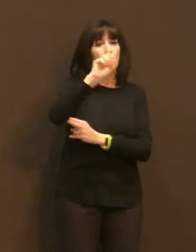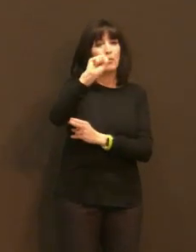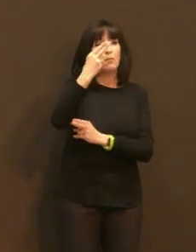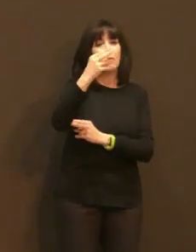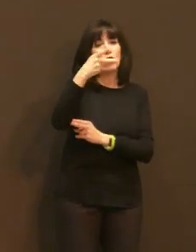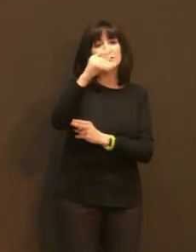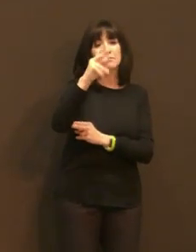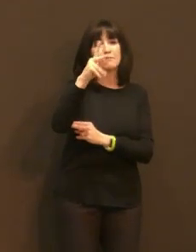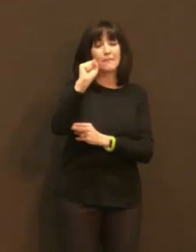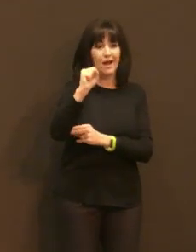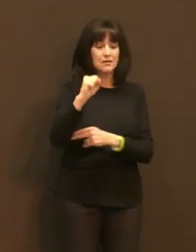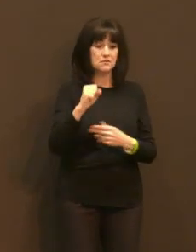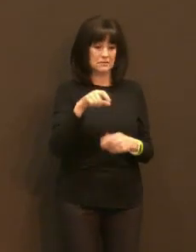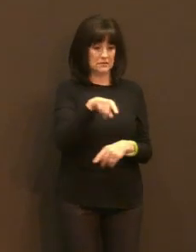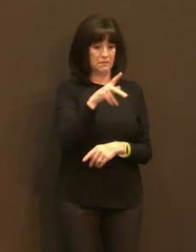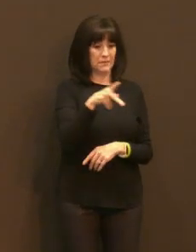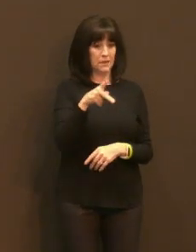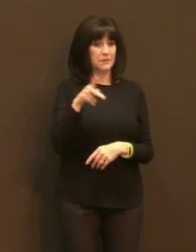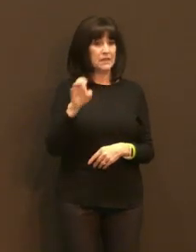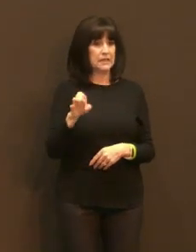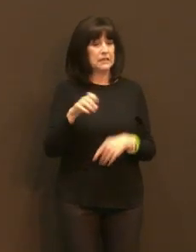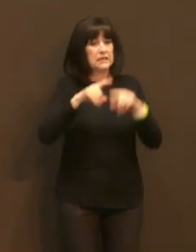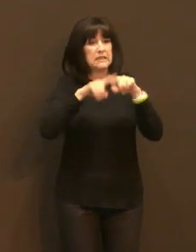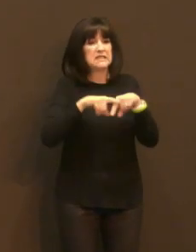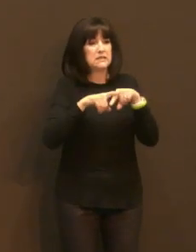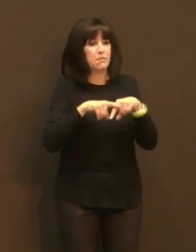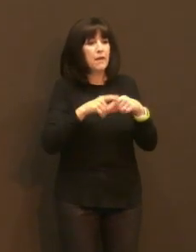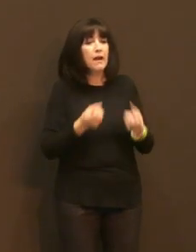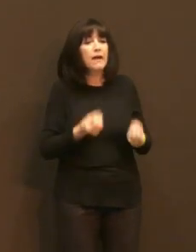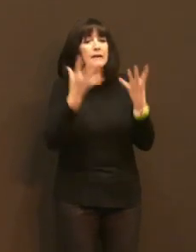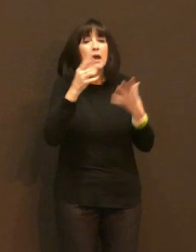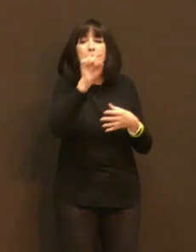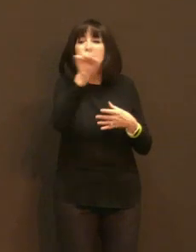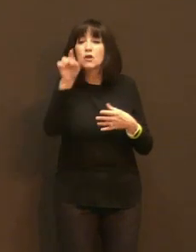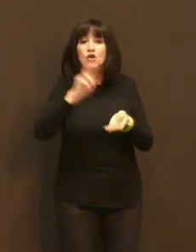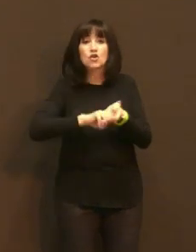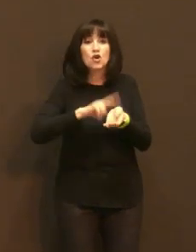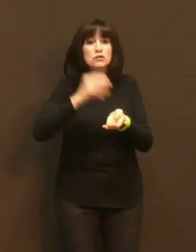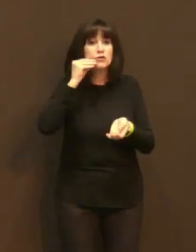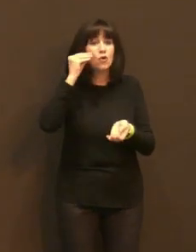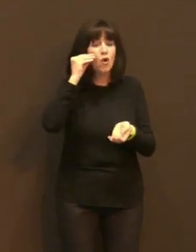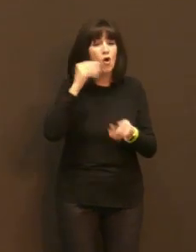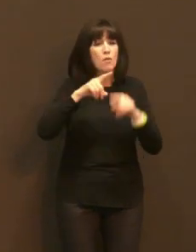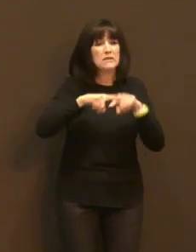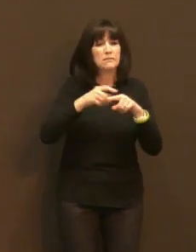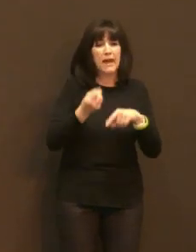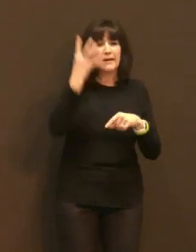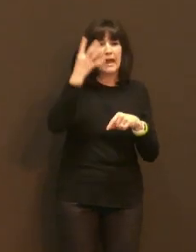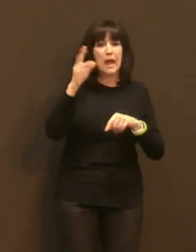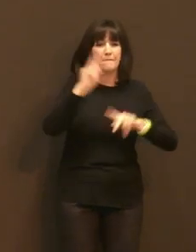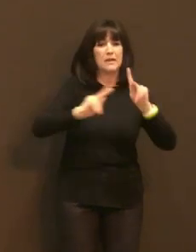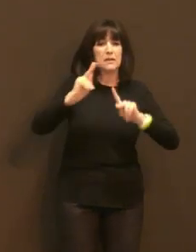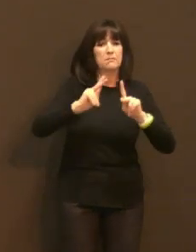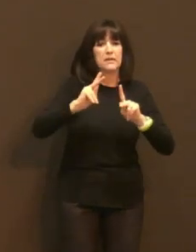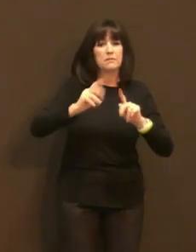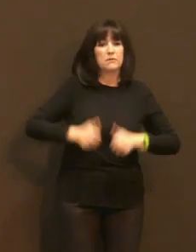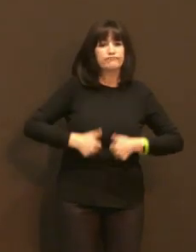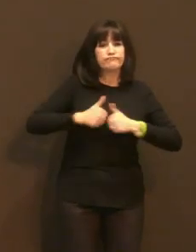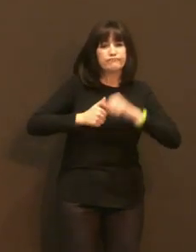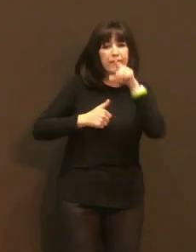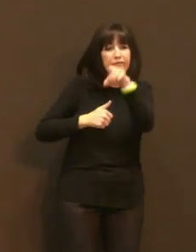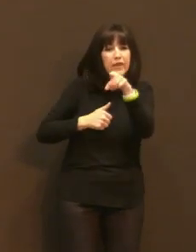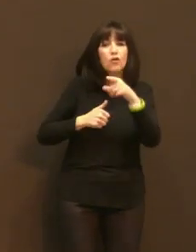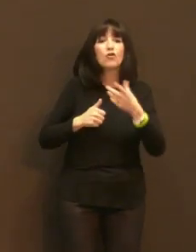them PPE based on the number of residents that they have and how much, using conservation PPE approaches, how much they